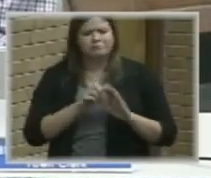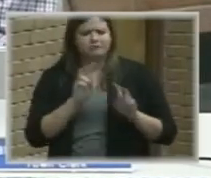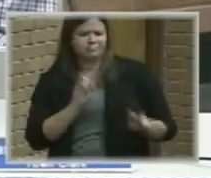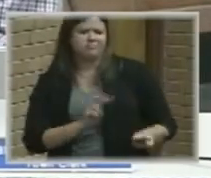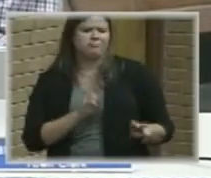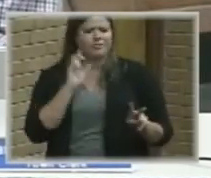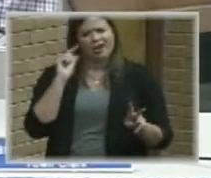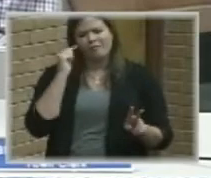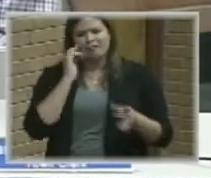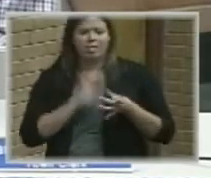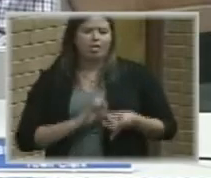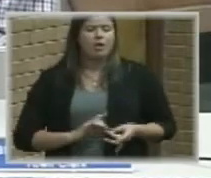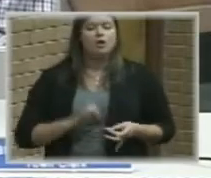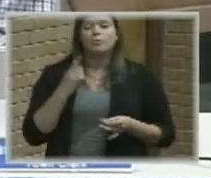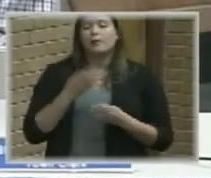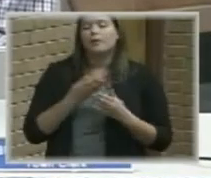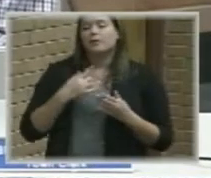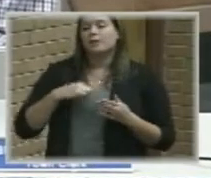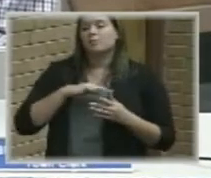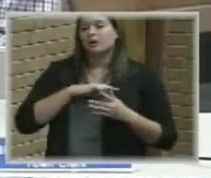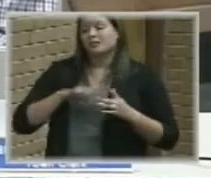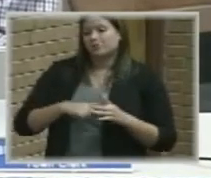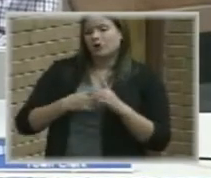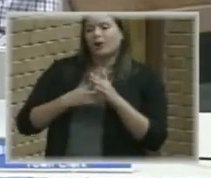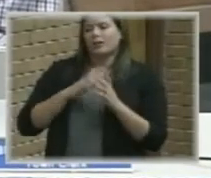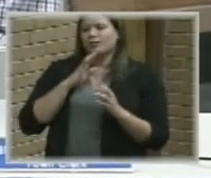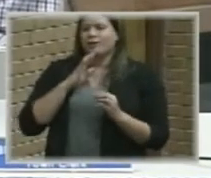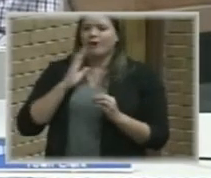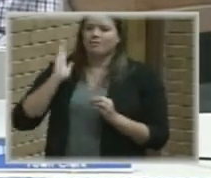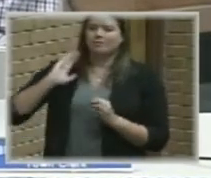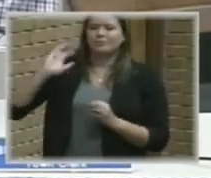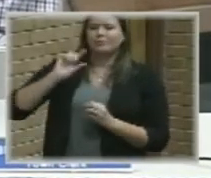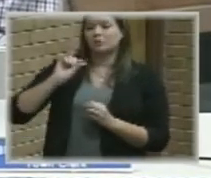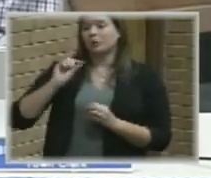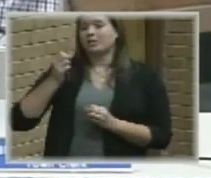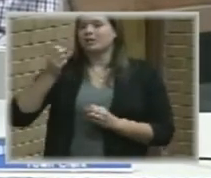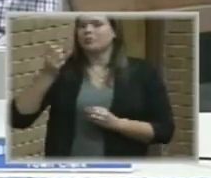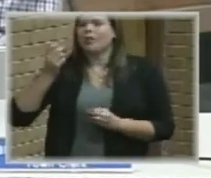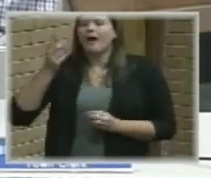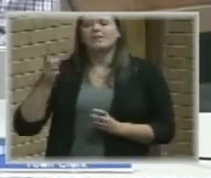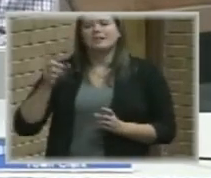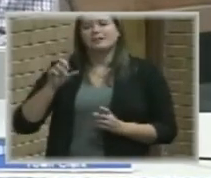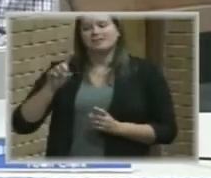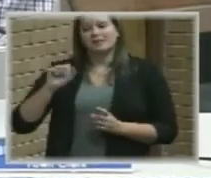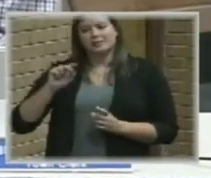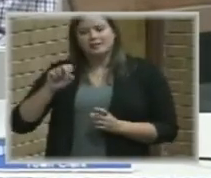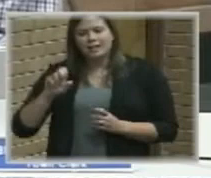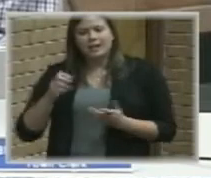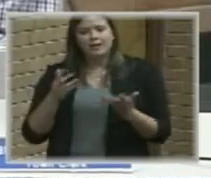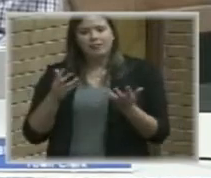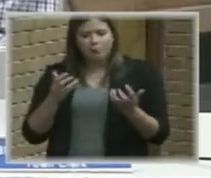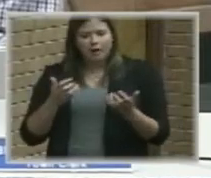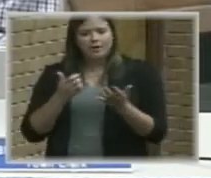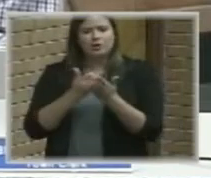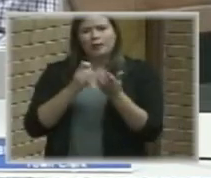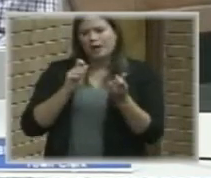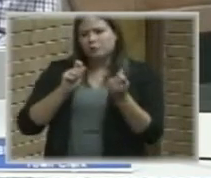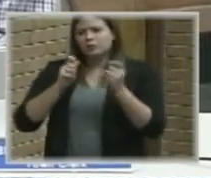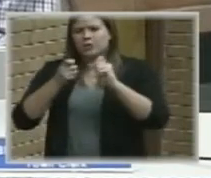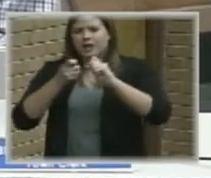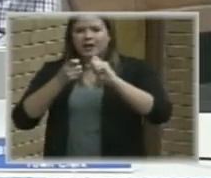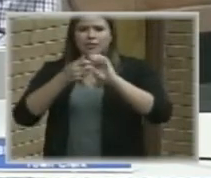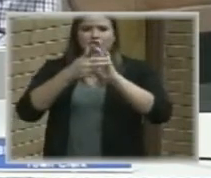about starting out is he wanted to help kind of change the narrative on that, and that's something